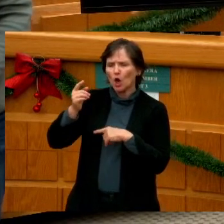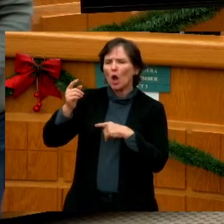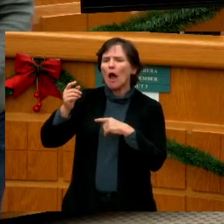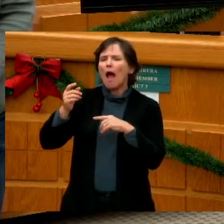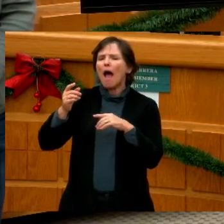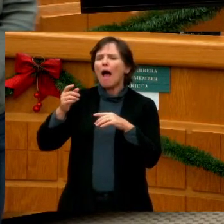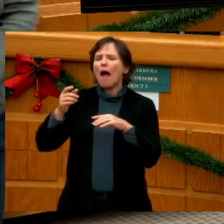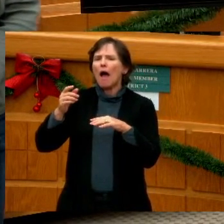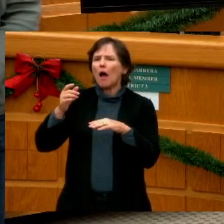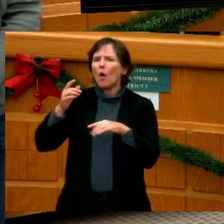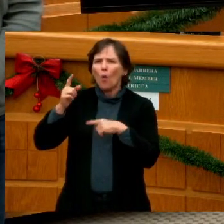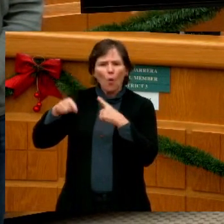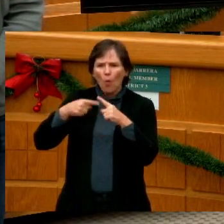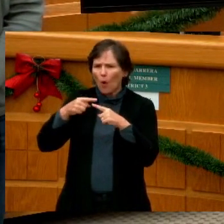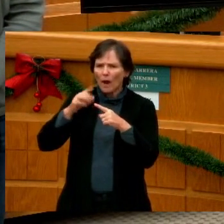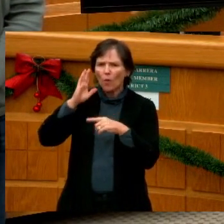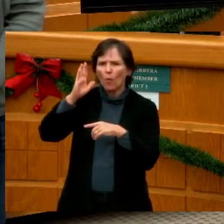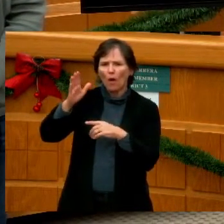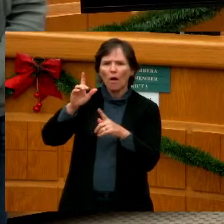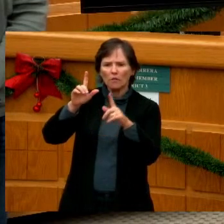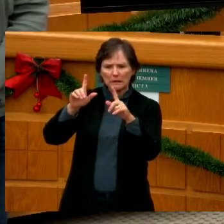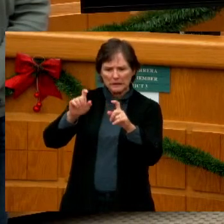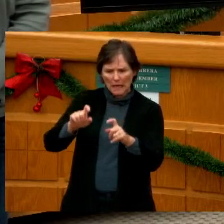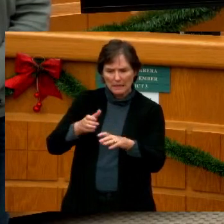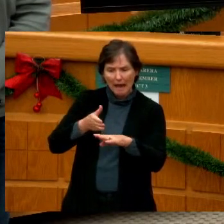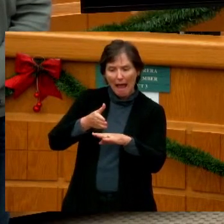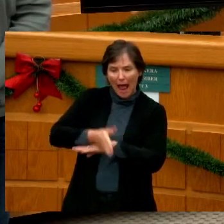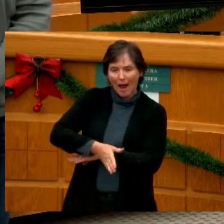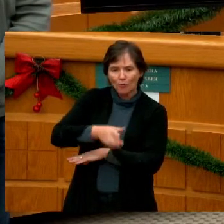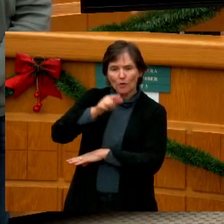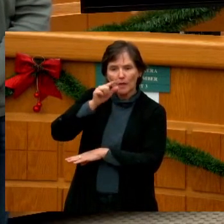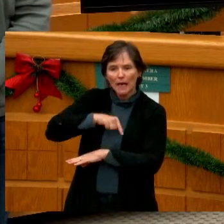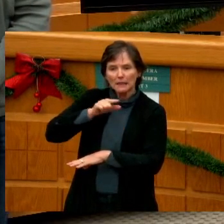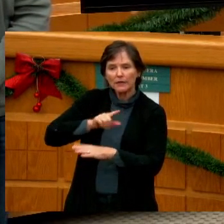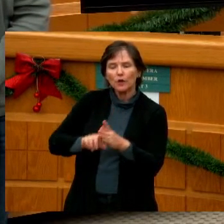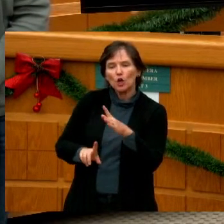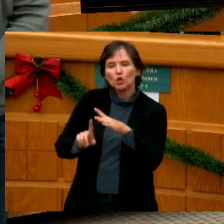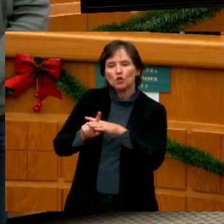it be before those tests show up in our